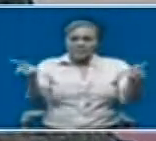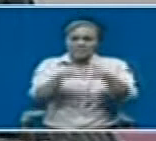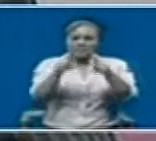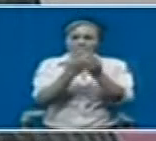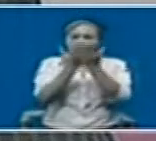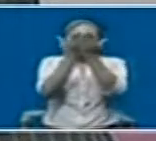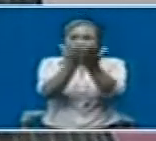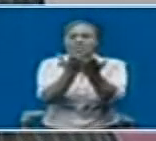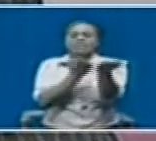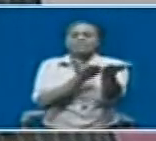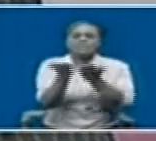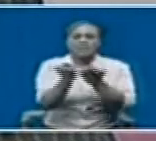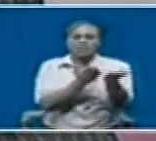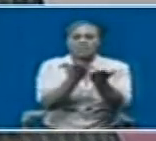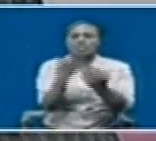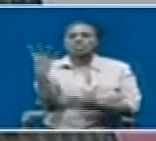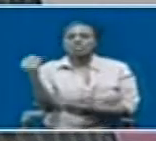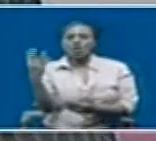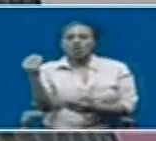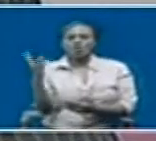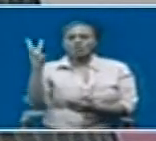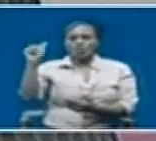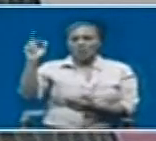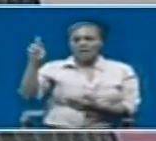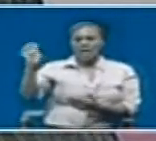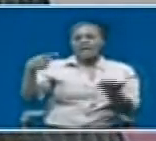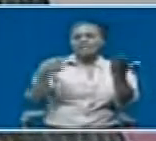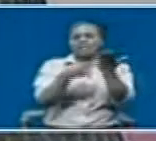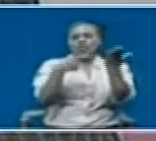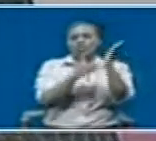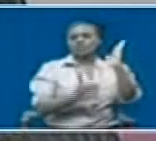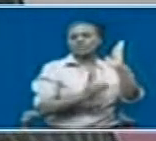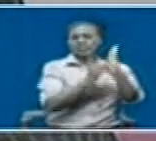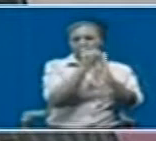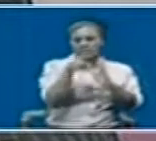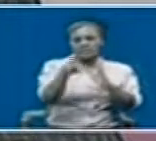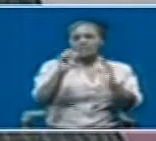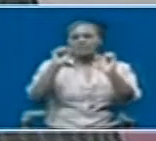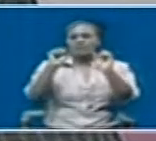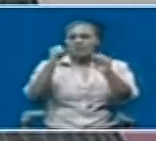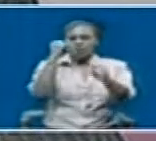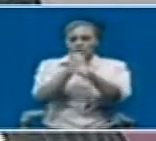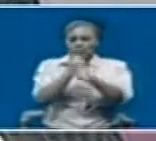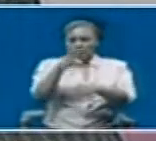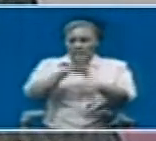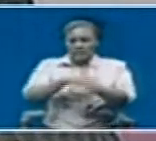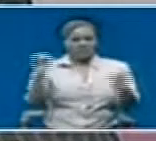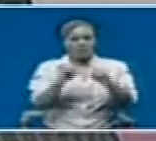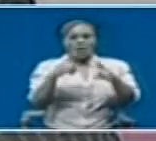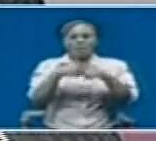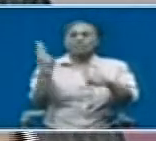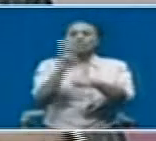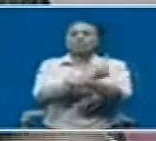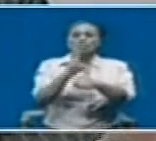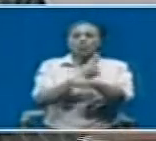provide services for software engineering, software technology development, which although they may not be employed by Safaricom, but can be useful for